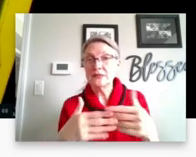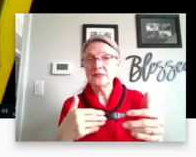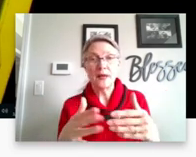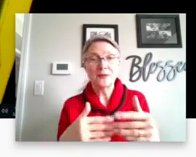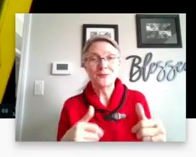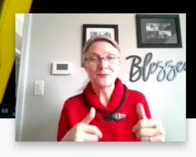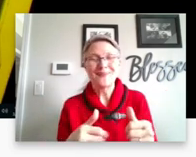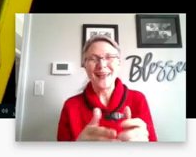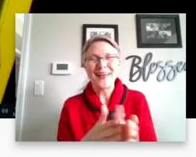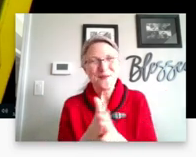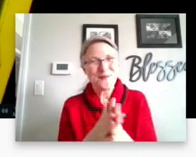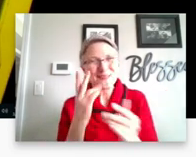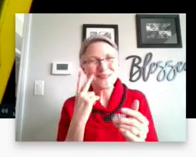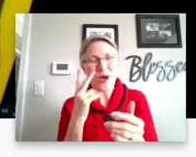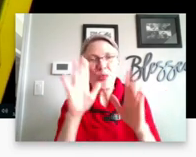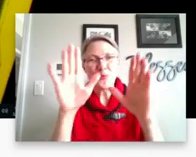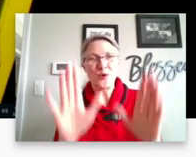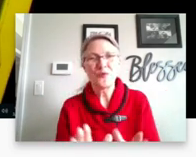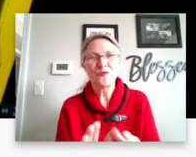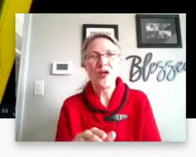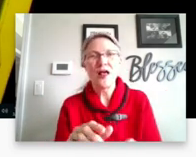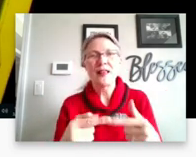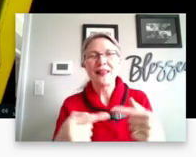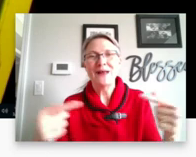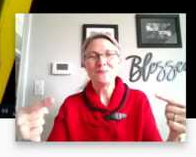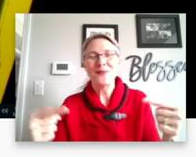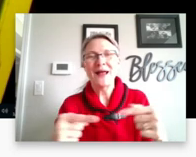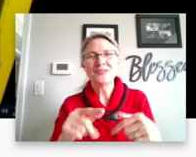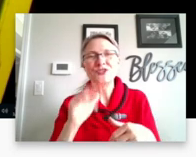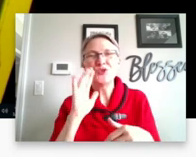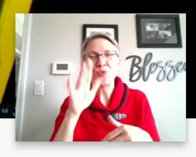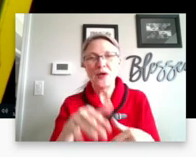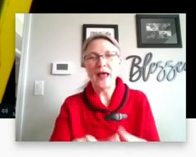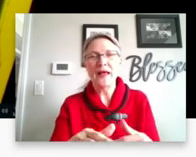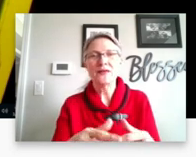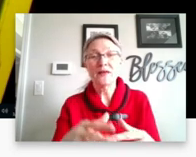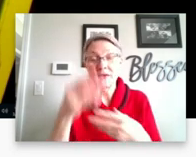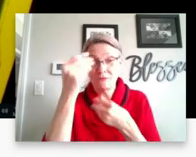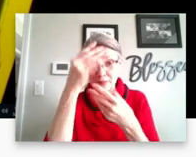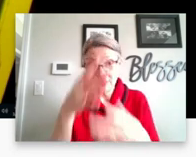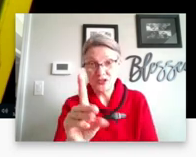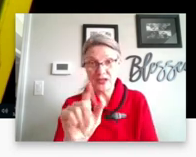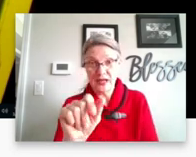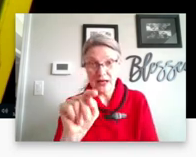can't wait to see all of the awesome line plots that you guys have and the data that you're able to